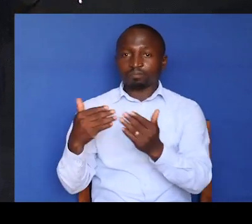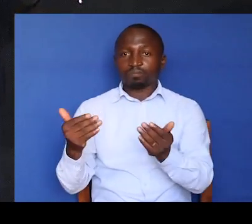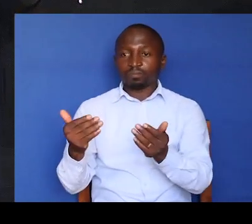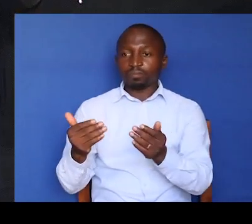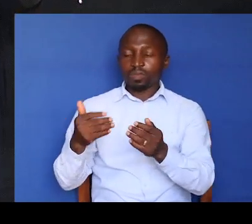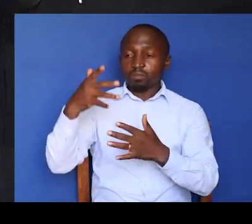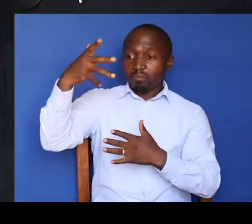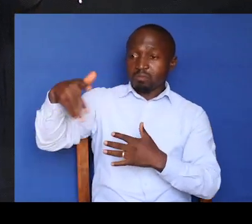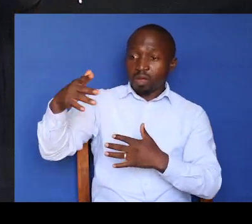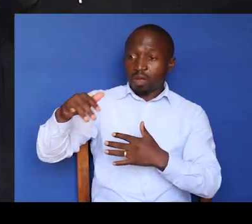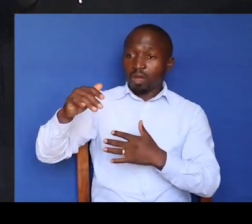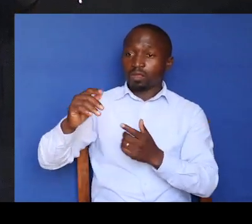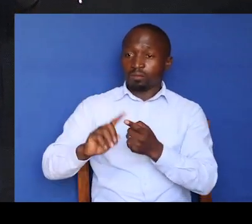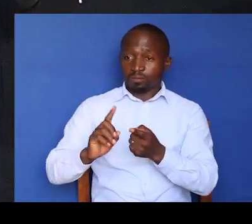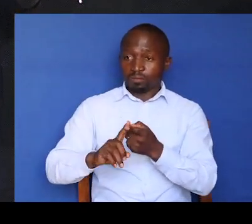headwater